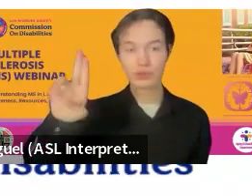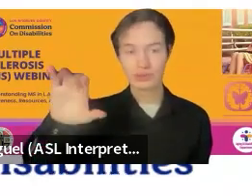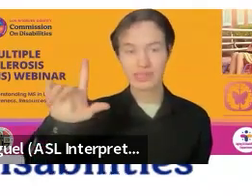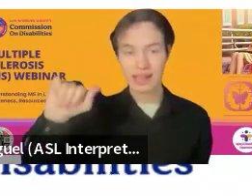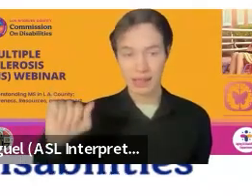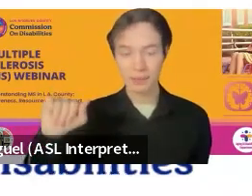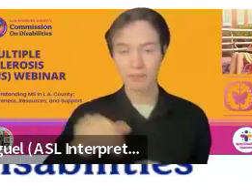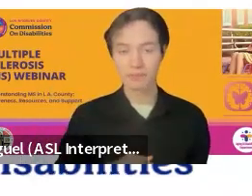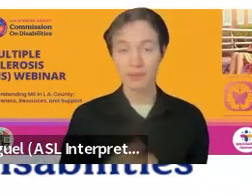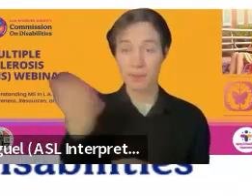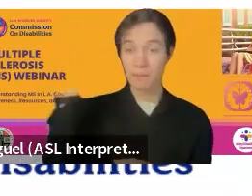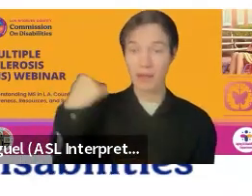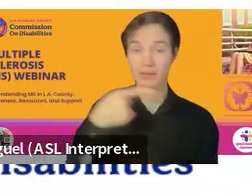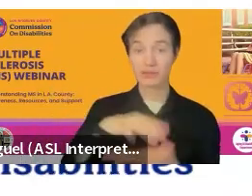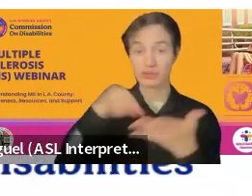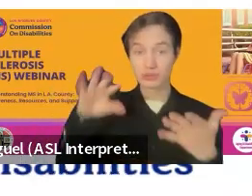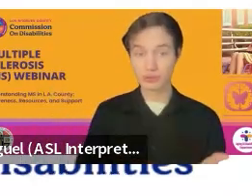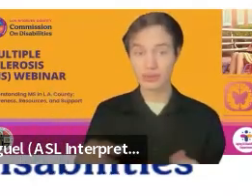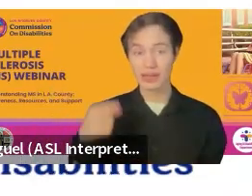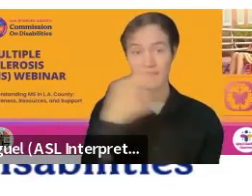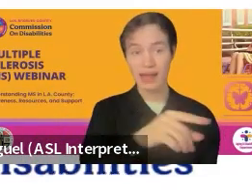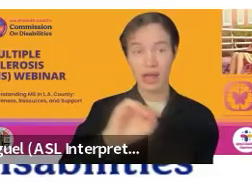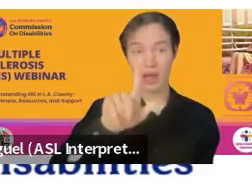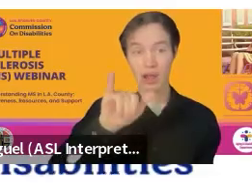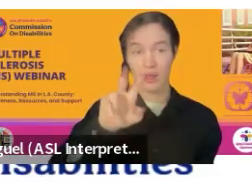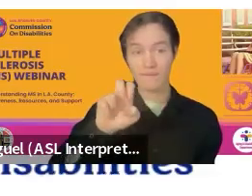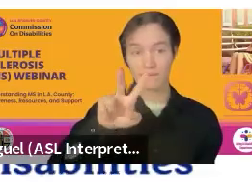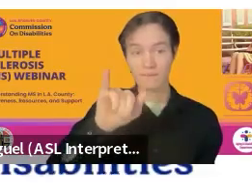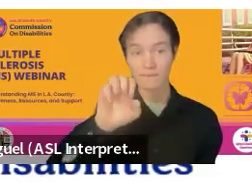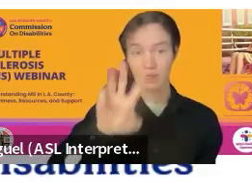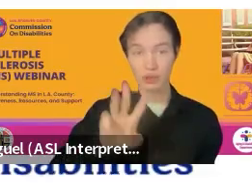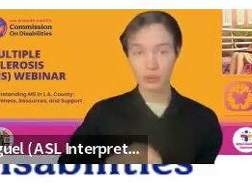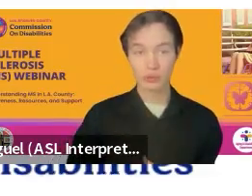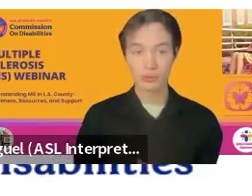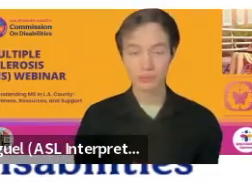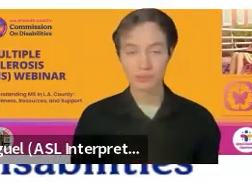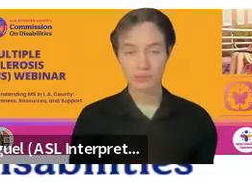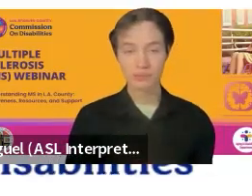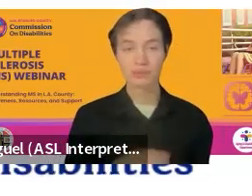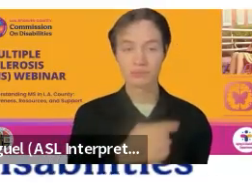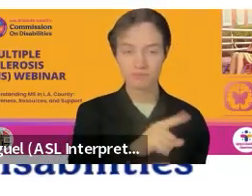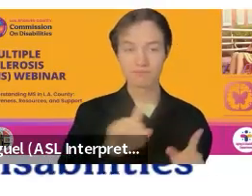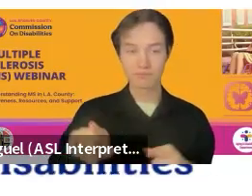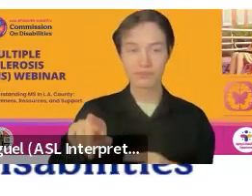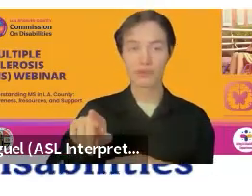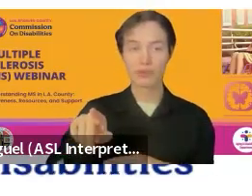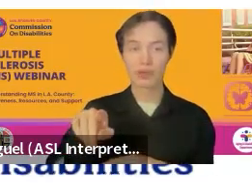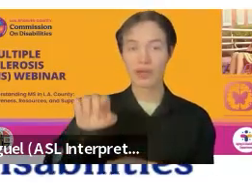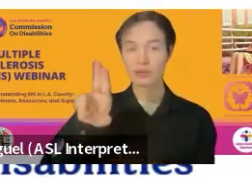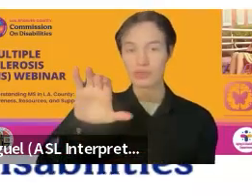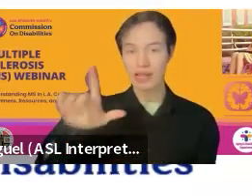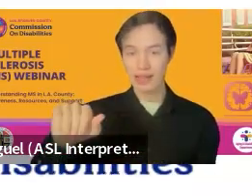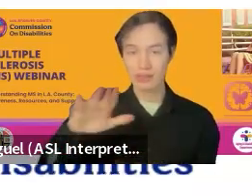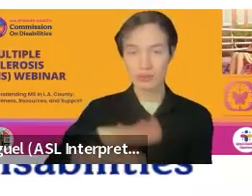medical student site director at Olive View, UCLA, for the UCLA School of Medicine, and